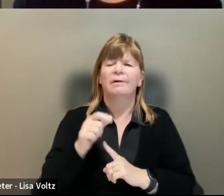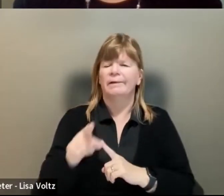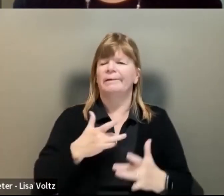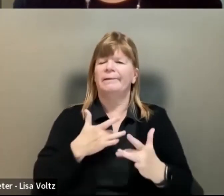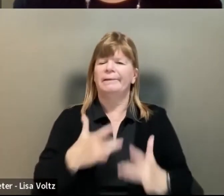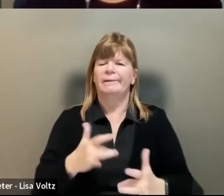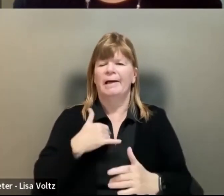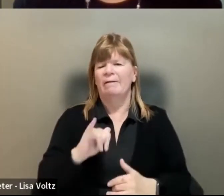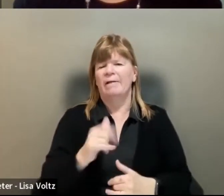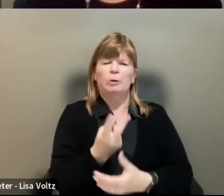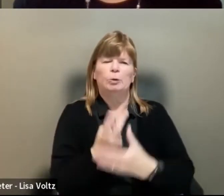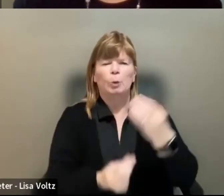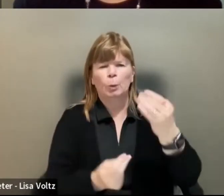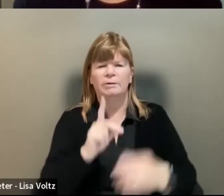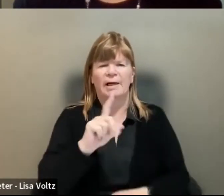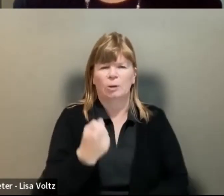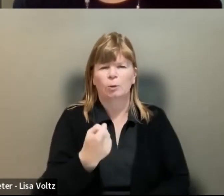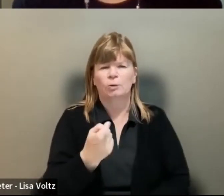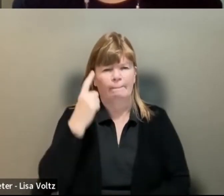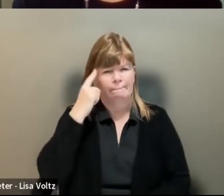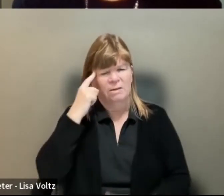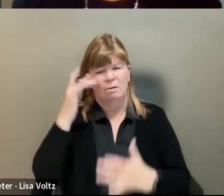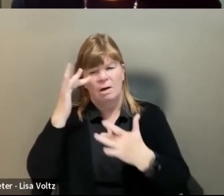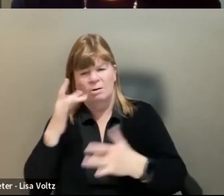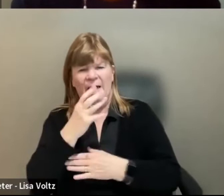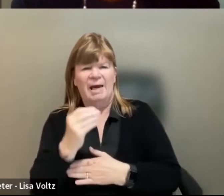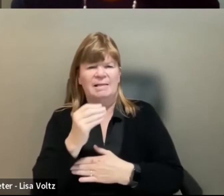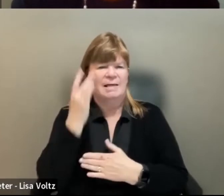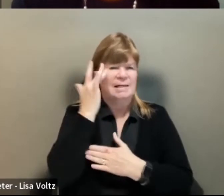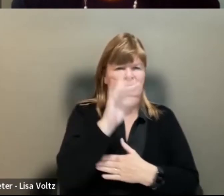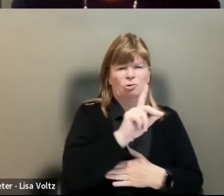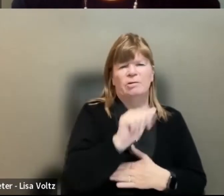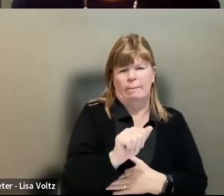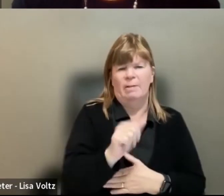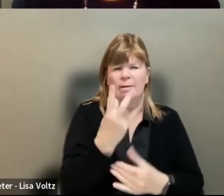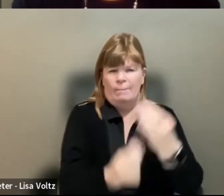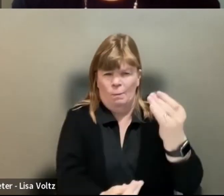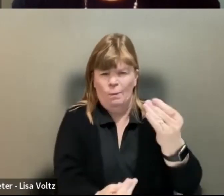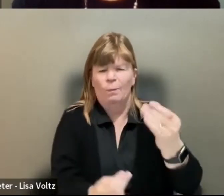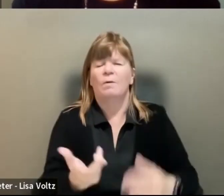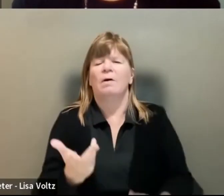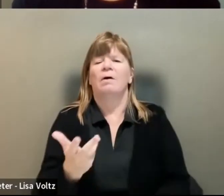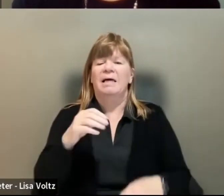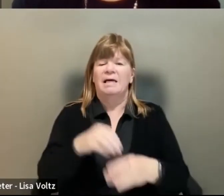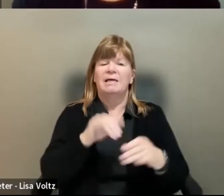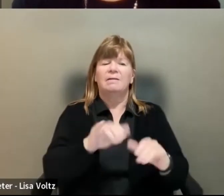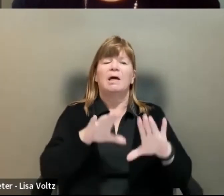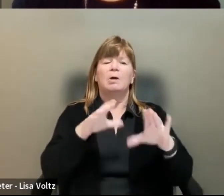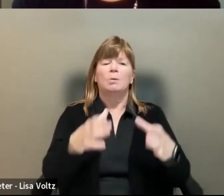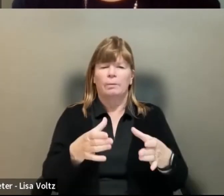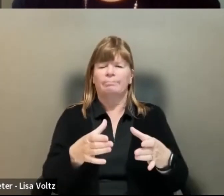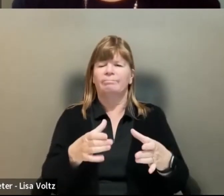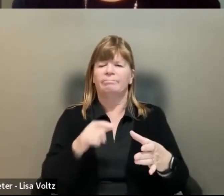dual diagnosis of a mental illness and an intellectual disability. And in that group is a group of folks